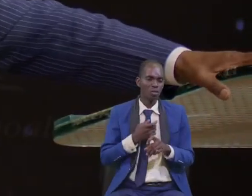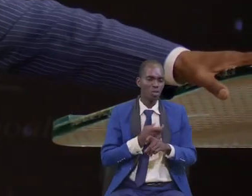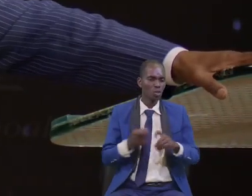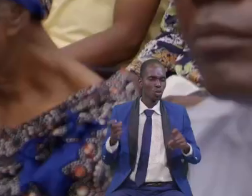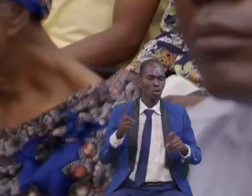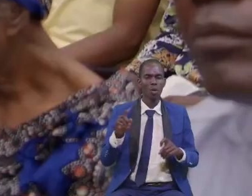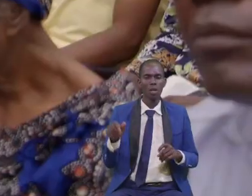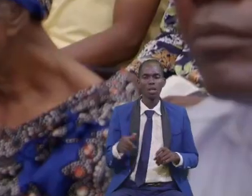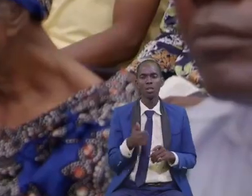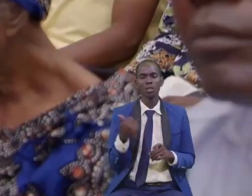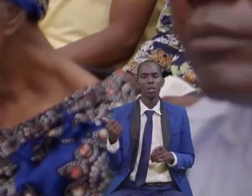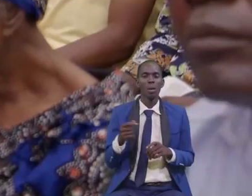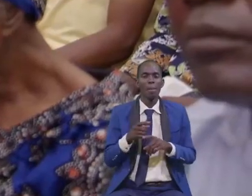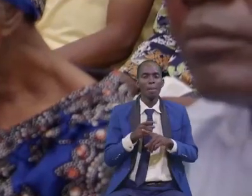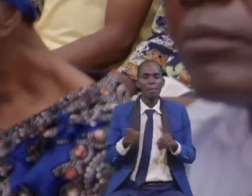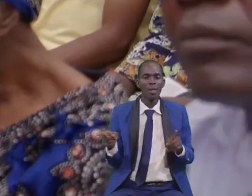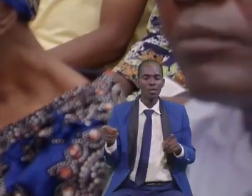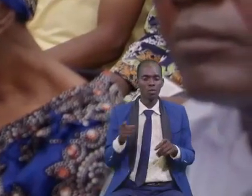you're having